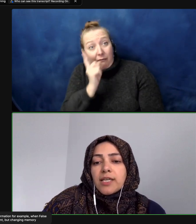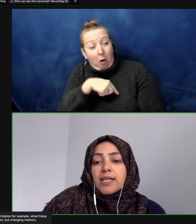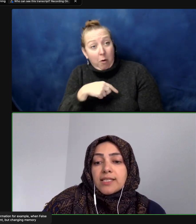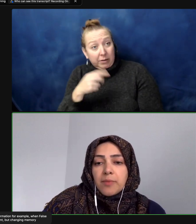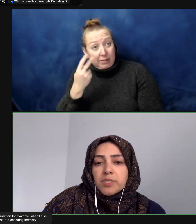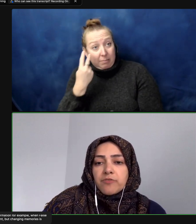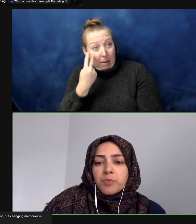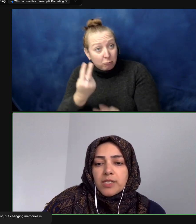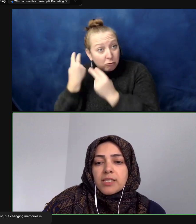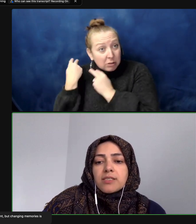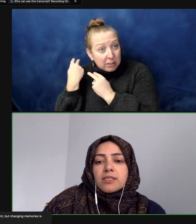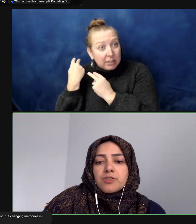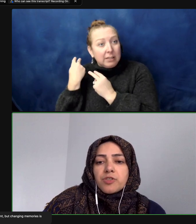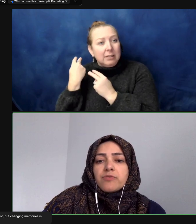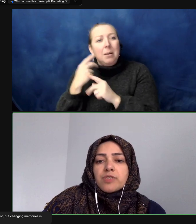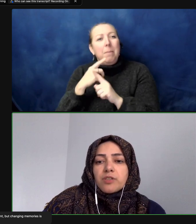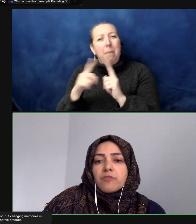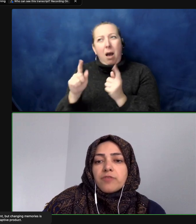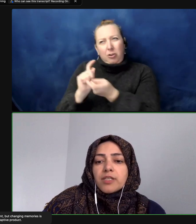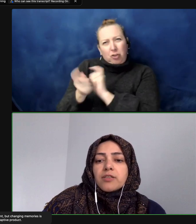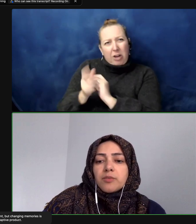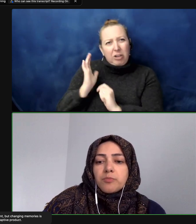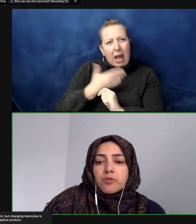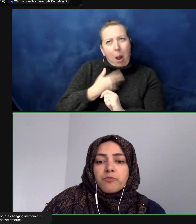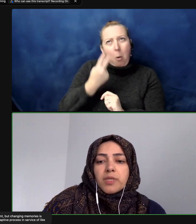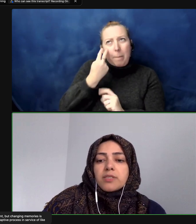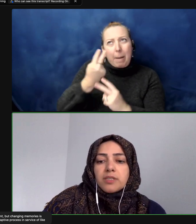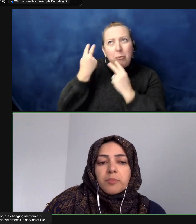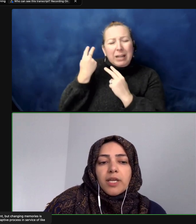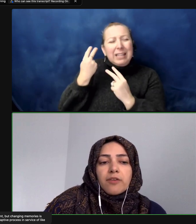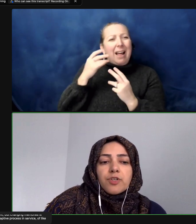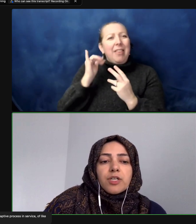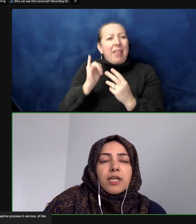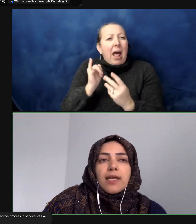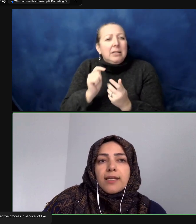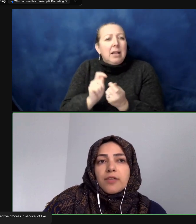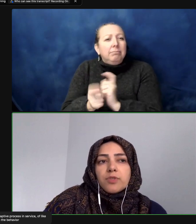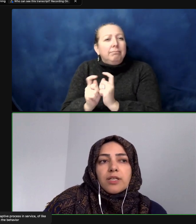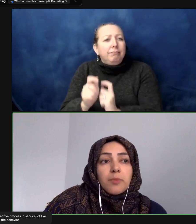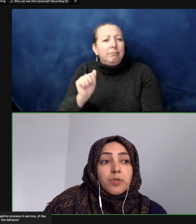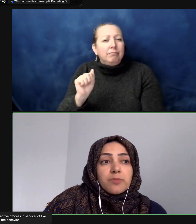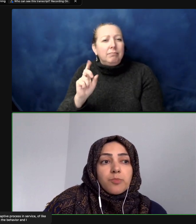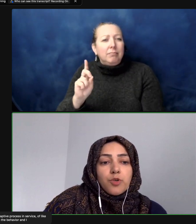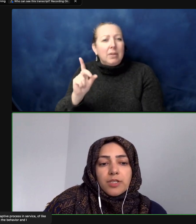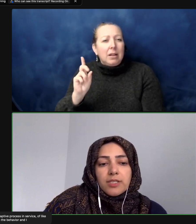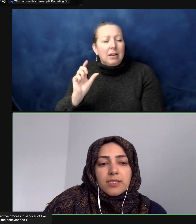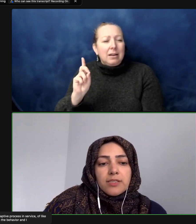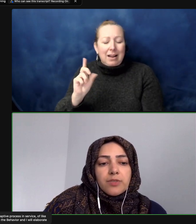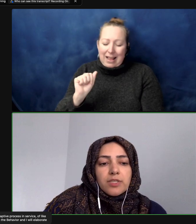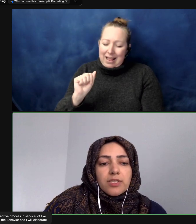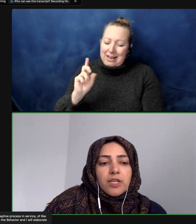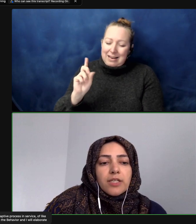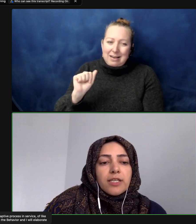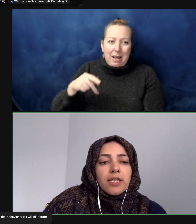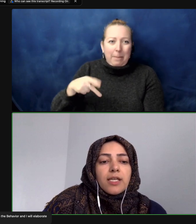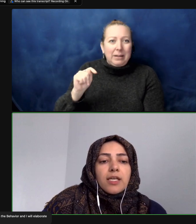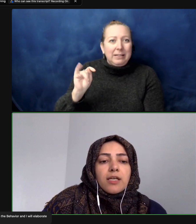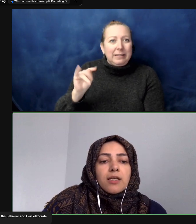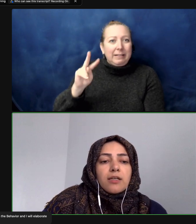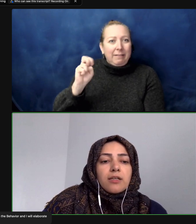usually an adaptive process in service of improvements in the behavior. And I will elaborate more on this during this